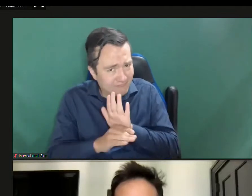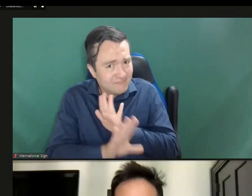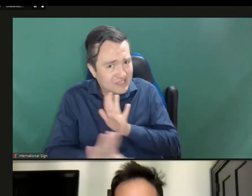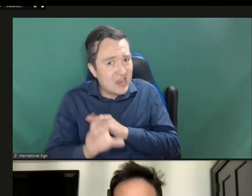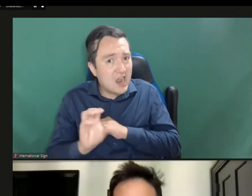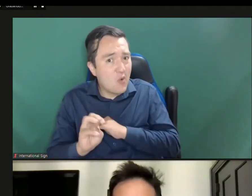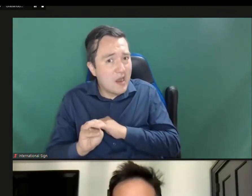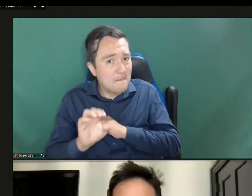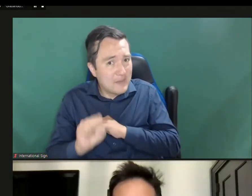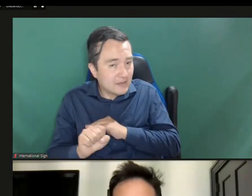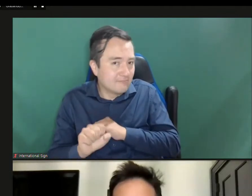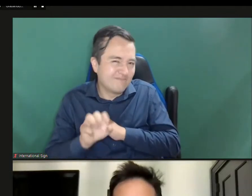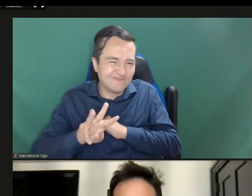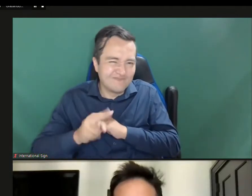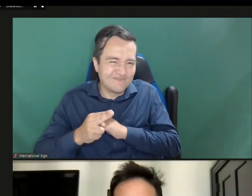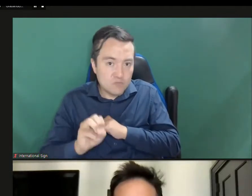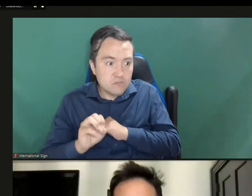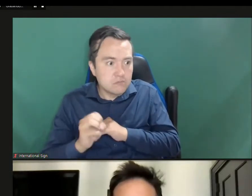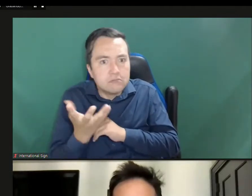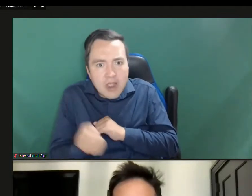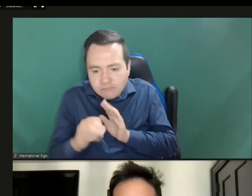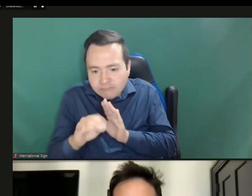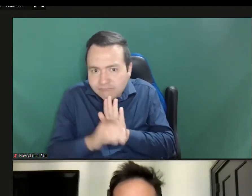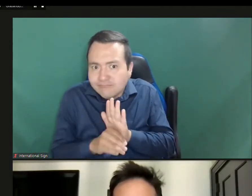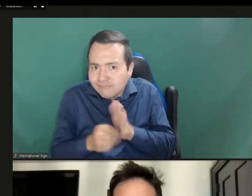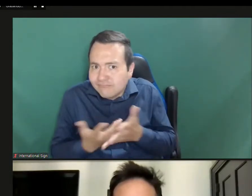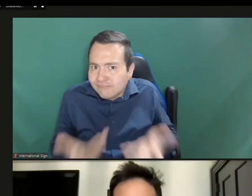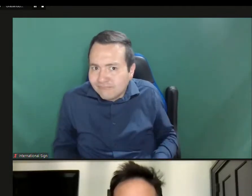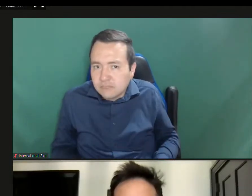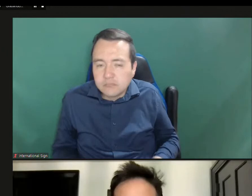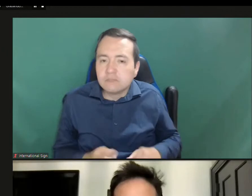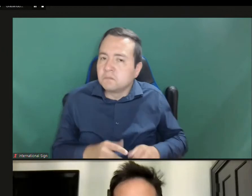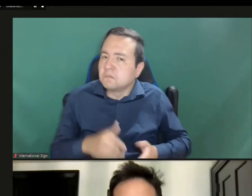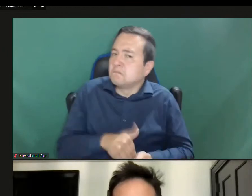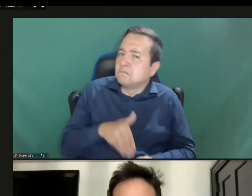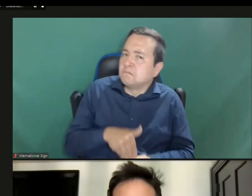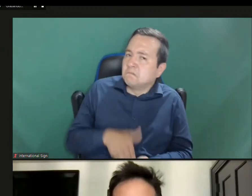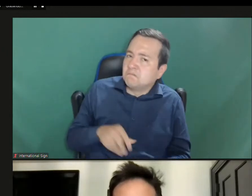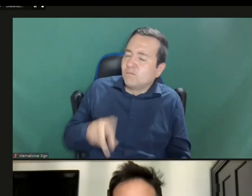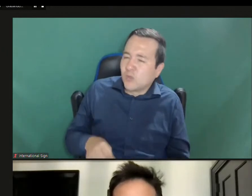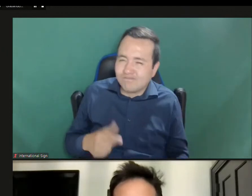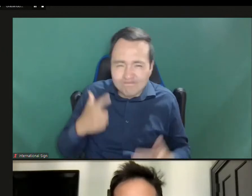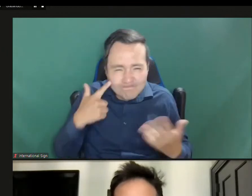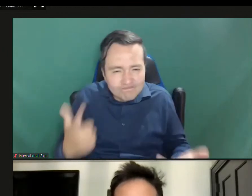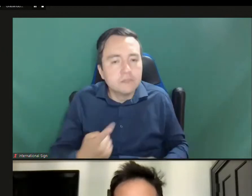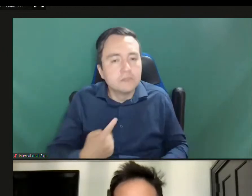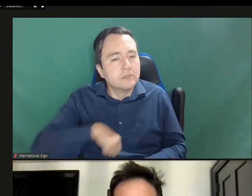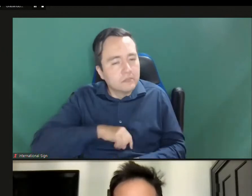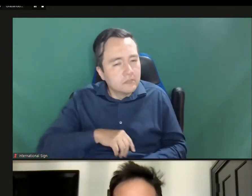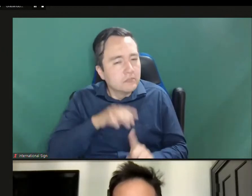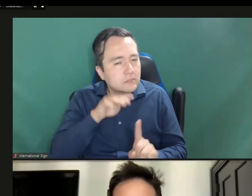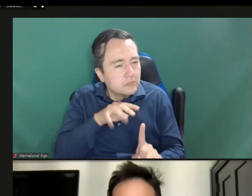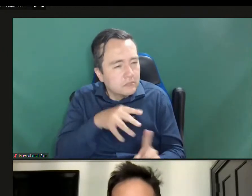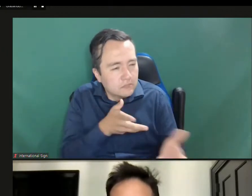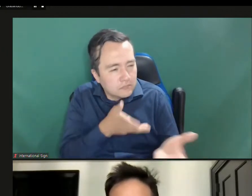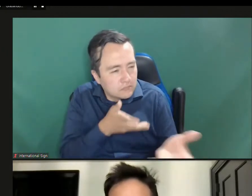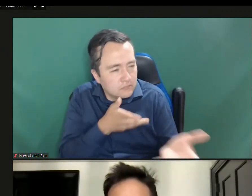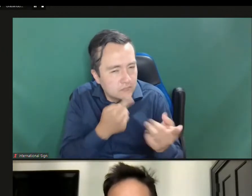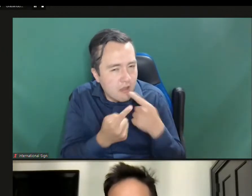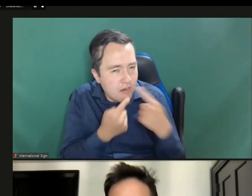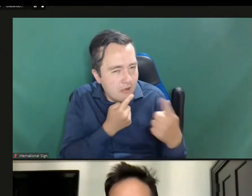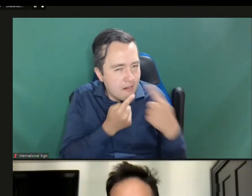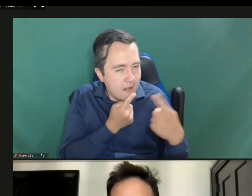is backed by World Health Organization policies and others. However, despite that pushback, we have